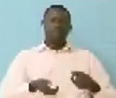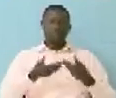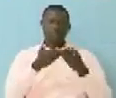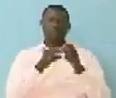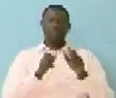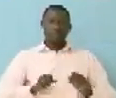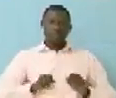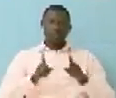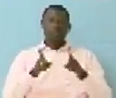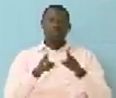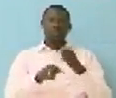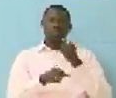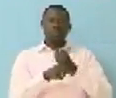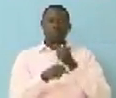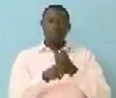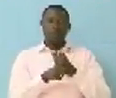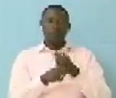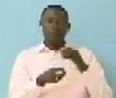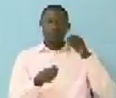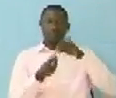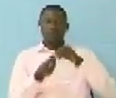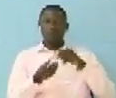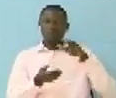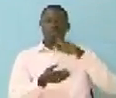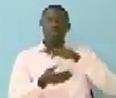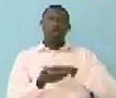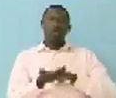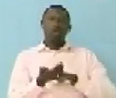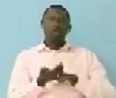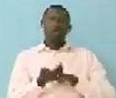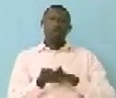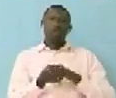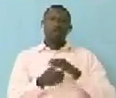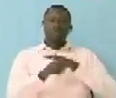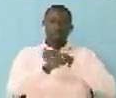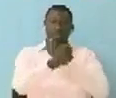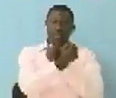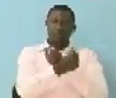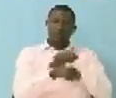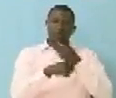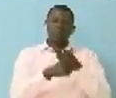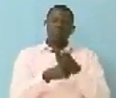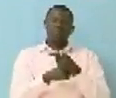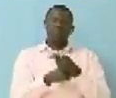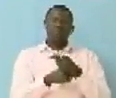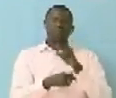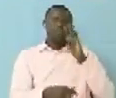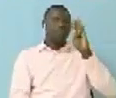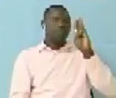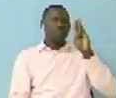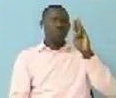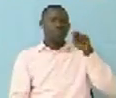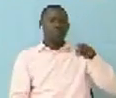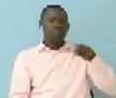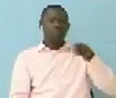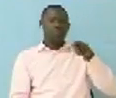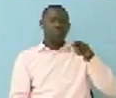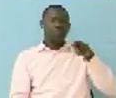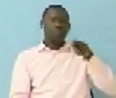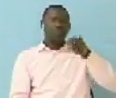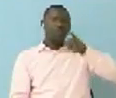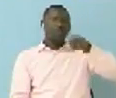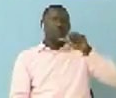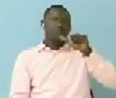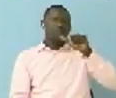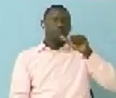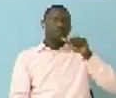the point on the rest of Bunja Dabo. Before that, witness,